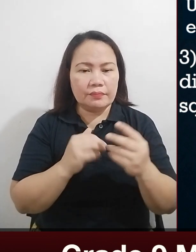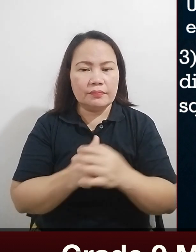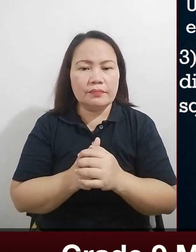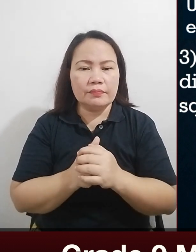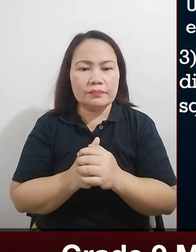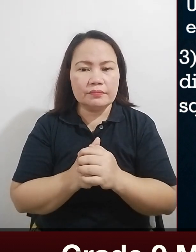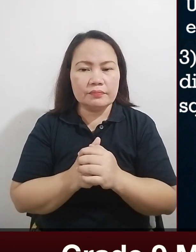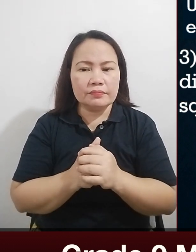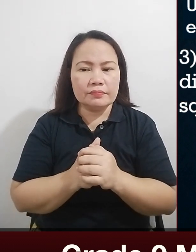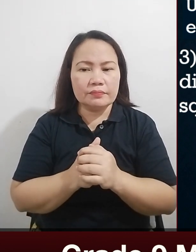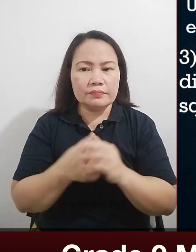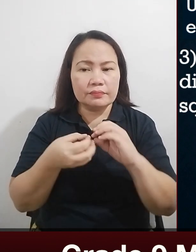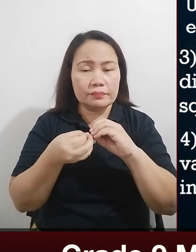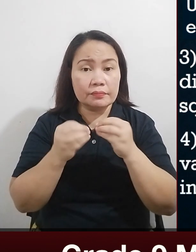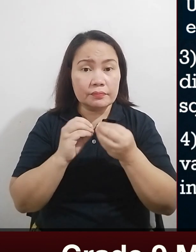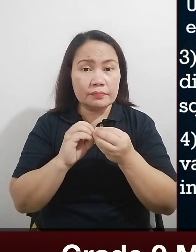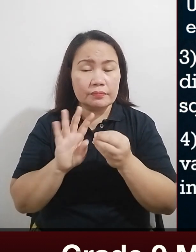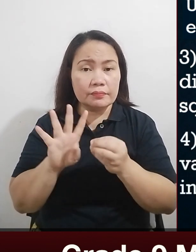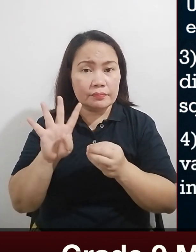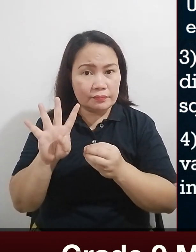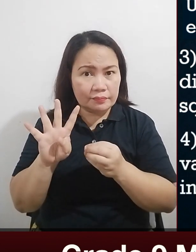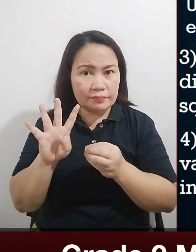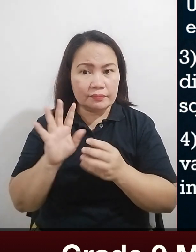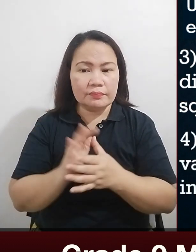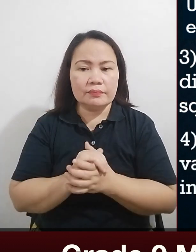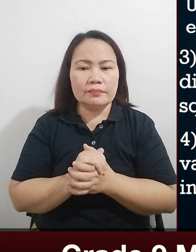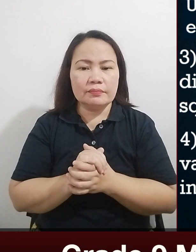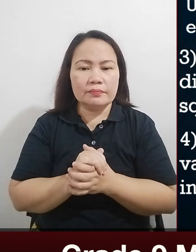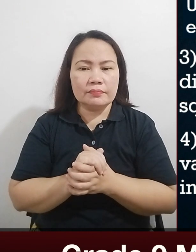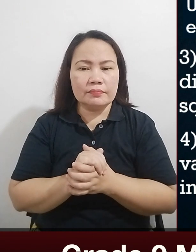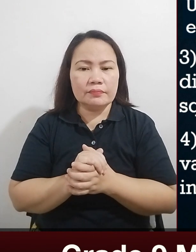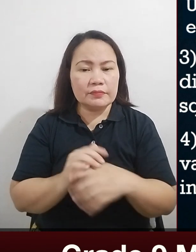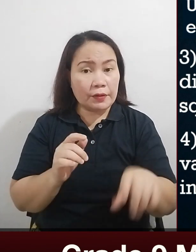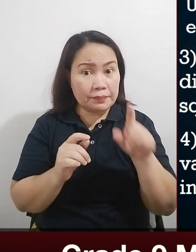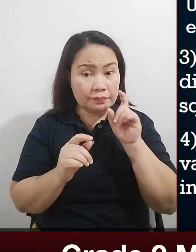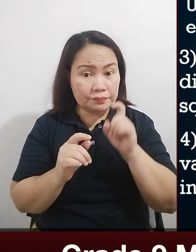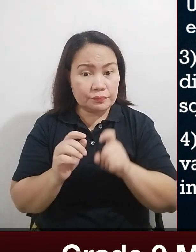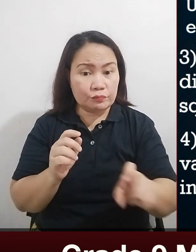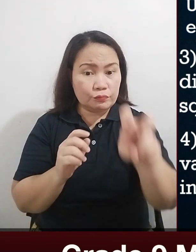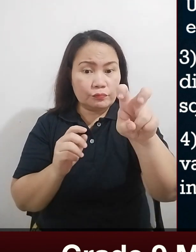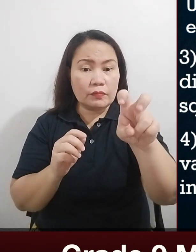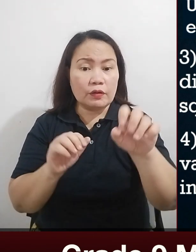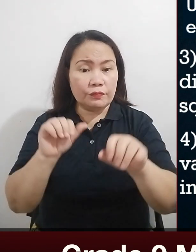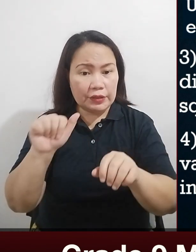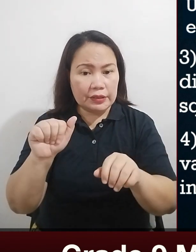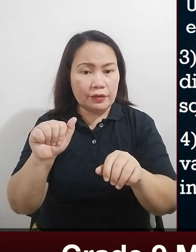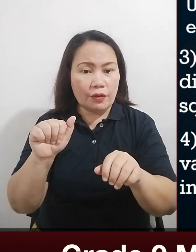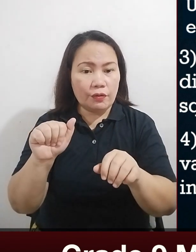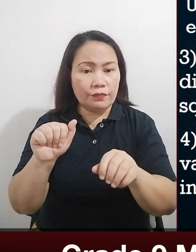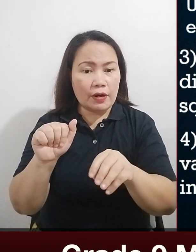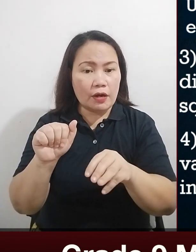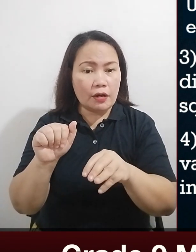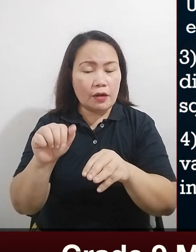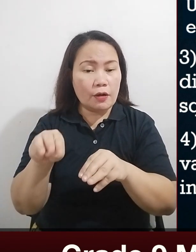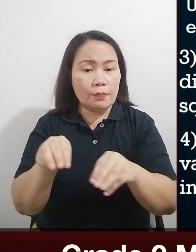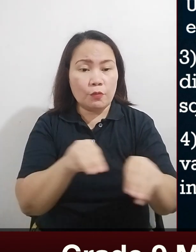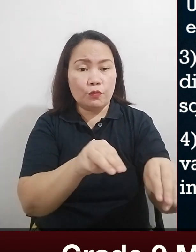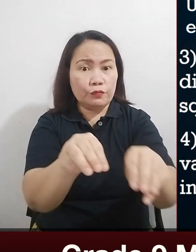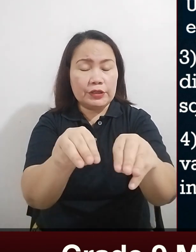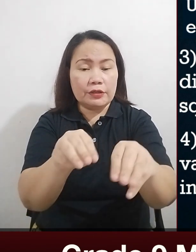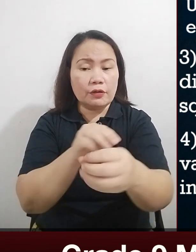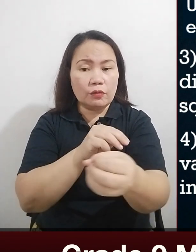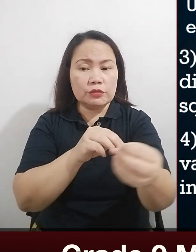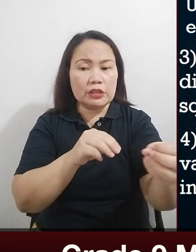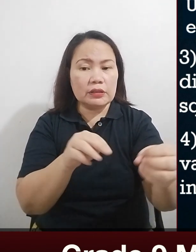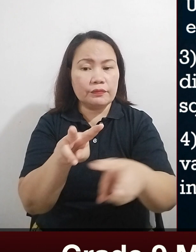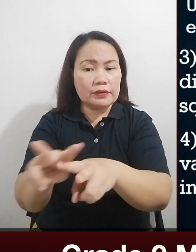over D squared. And for example number 4, the acceleration A of a moving